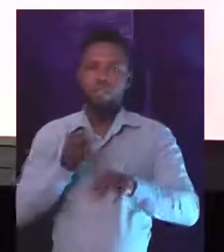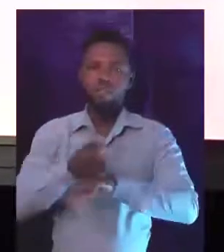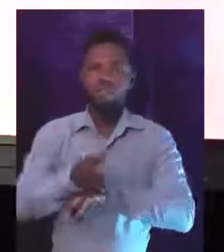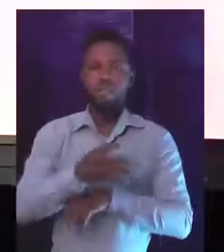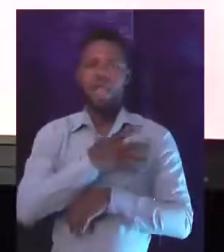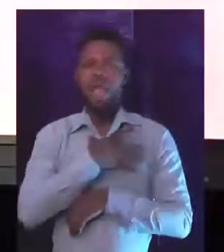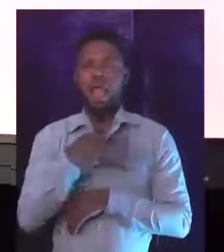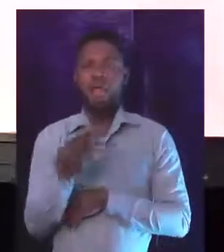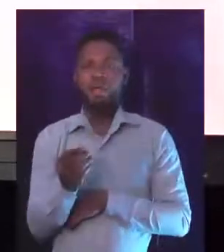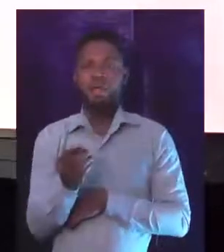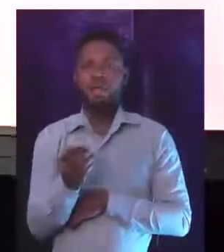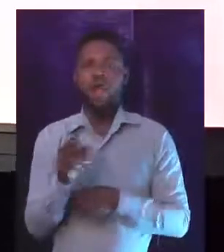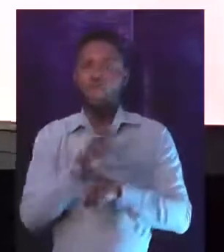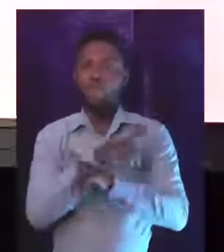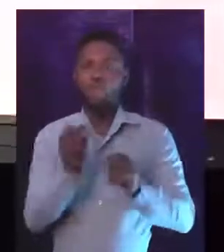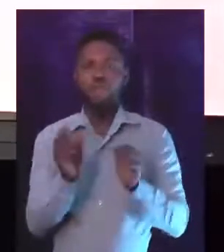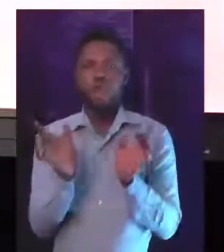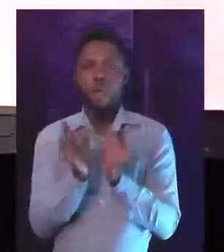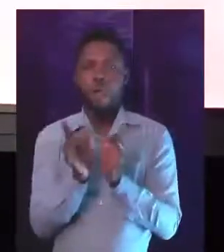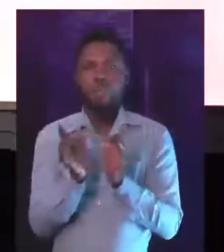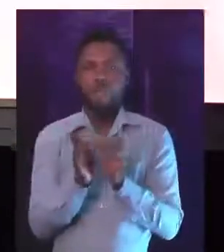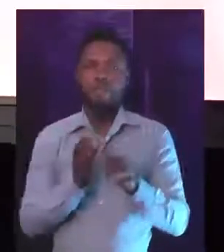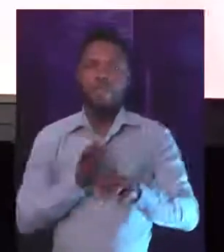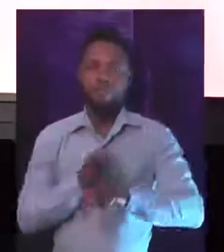have contact force and